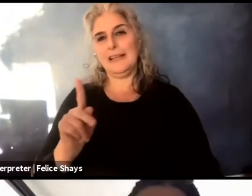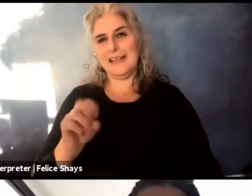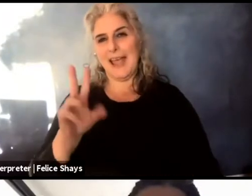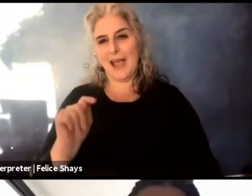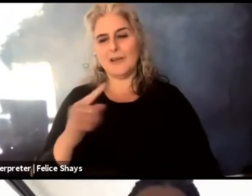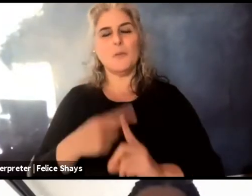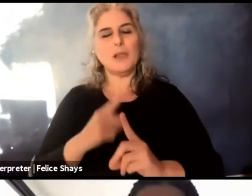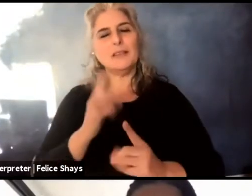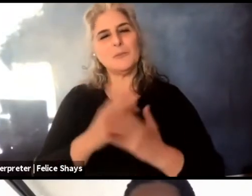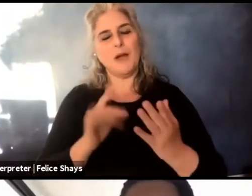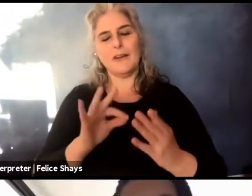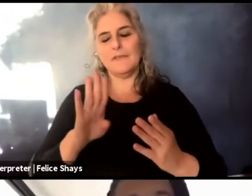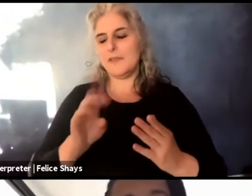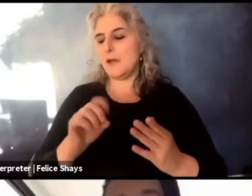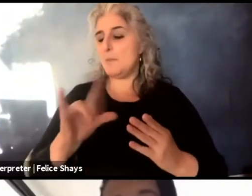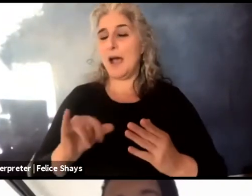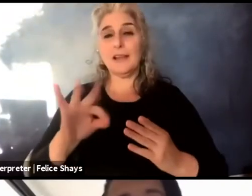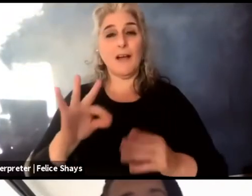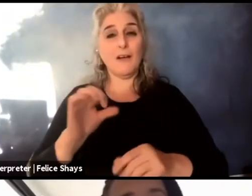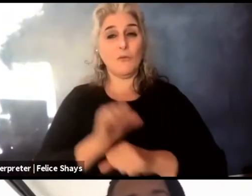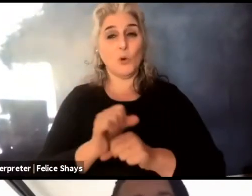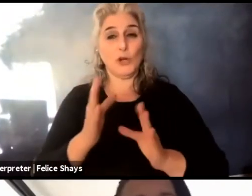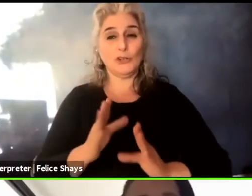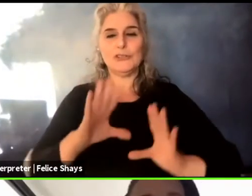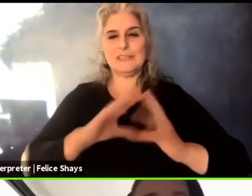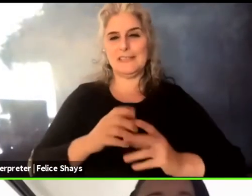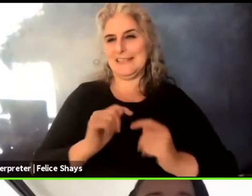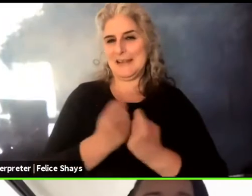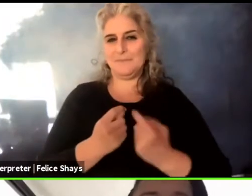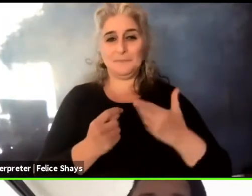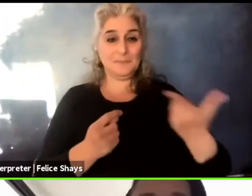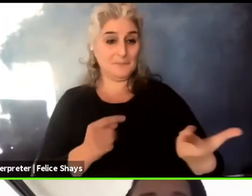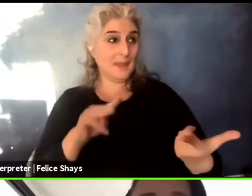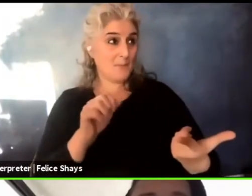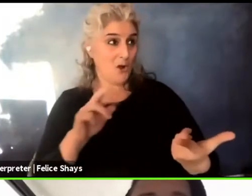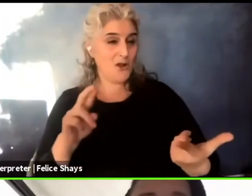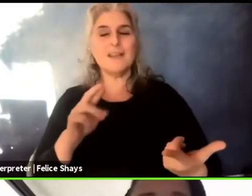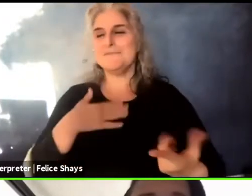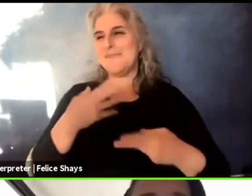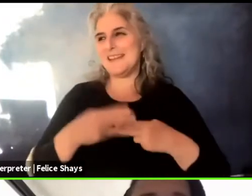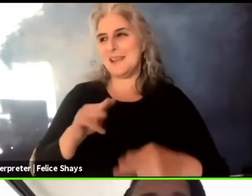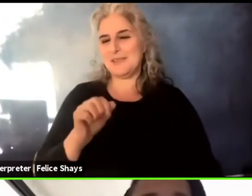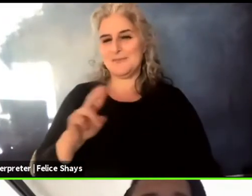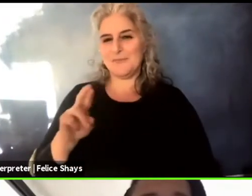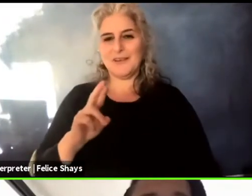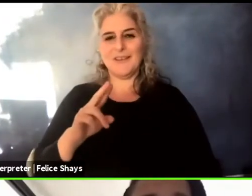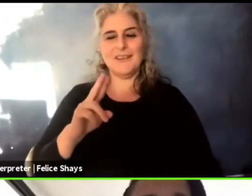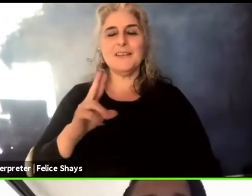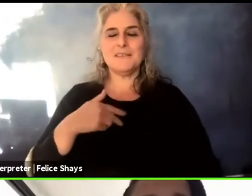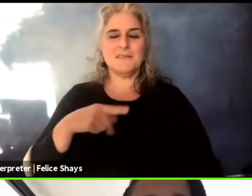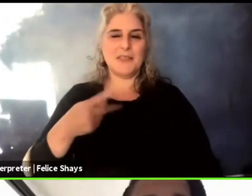team. Mar? Hi, my name is Mar. I use they, them